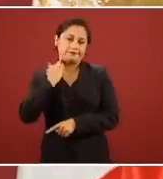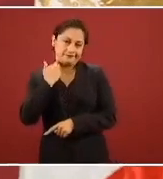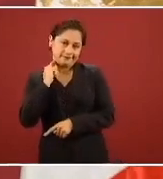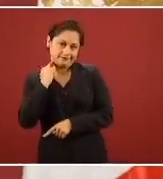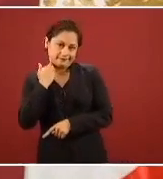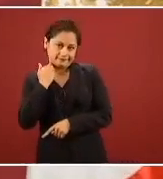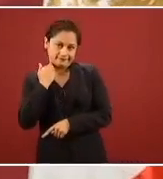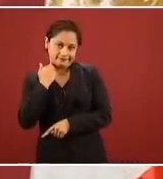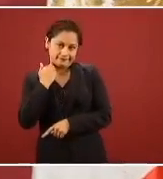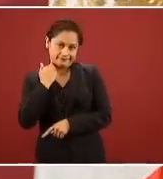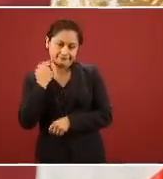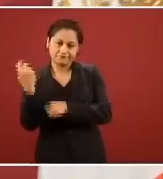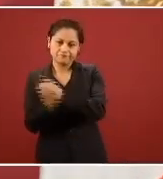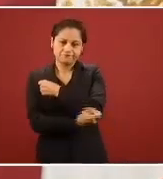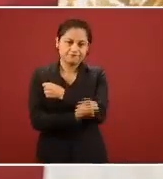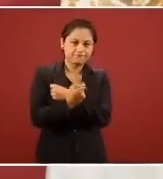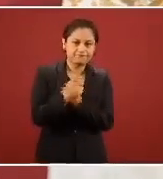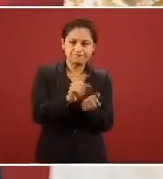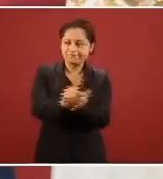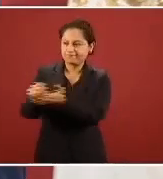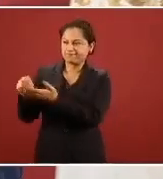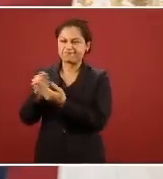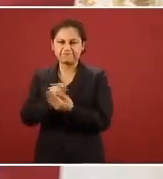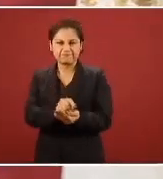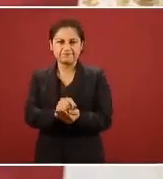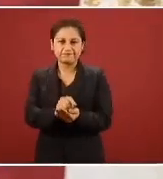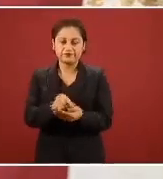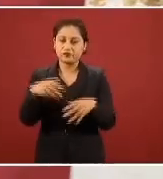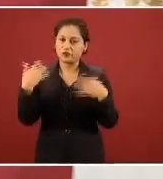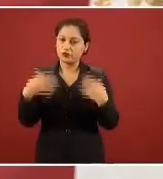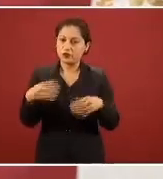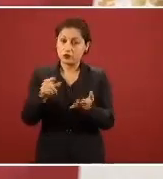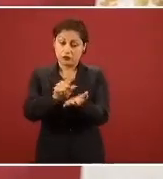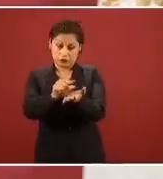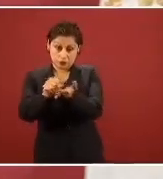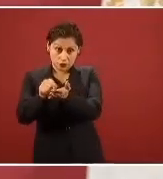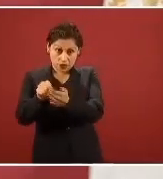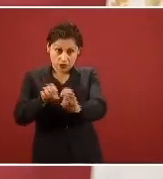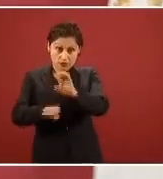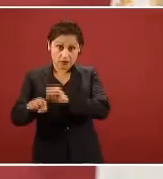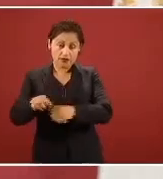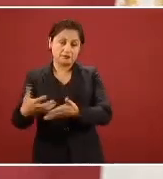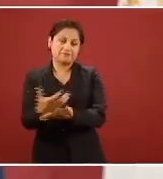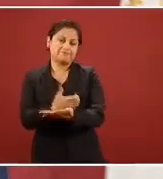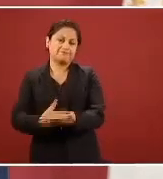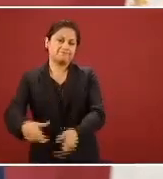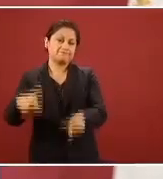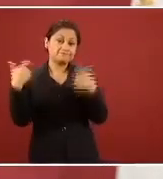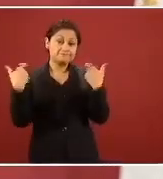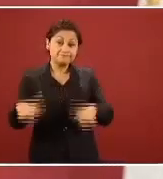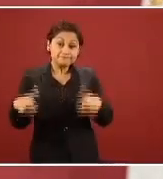Porque vaya que gana dinero Twitter. Because Twitter makes a lot eso of money.